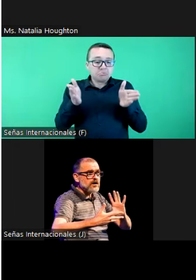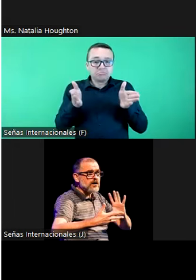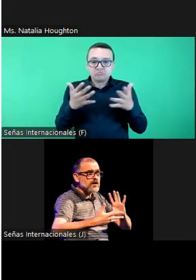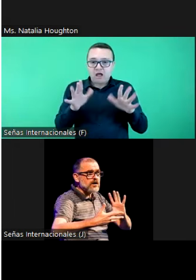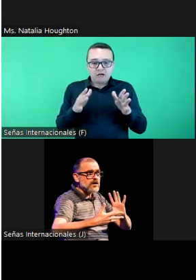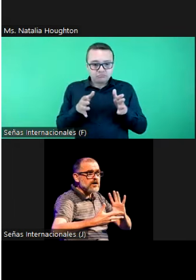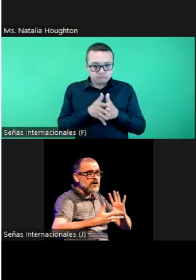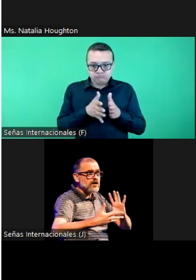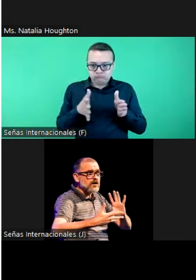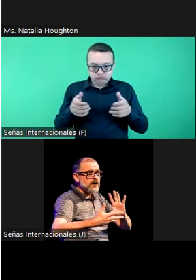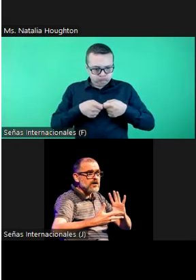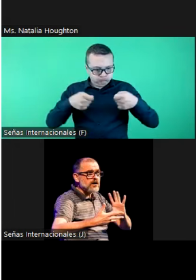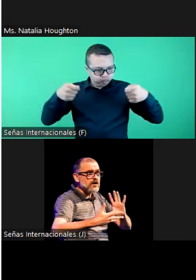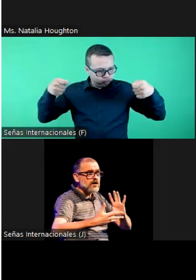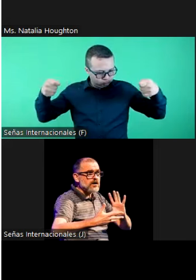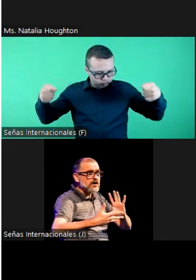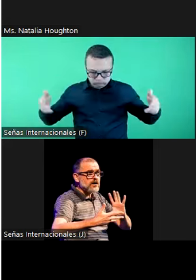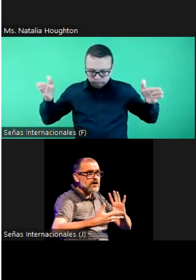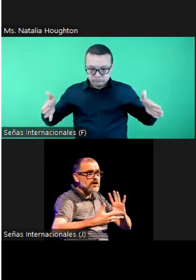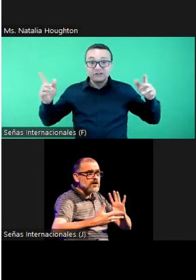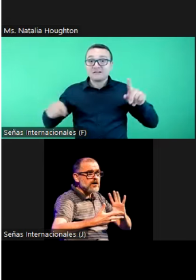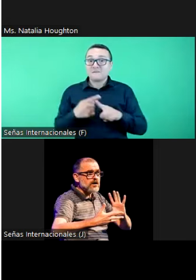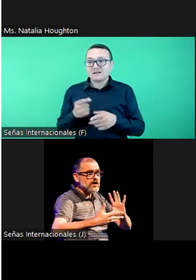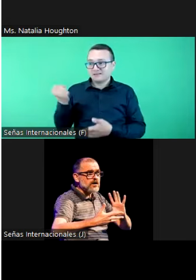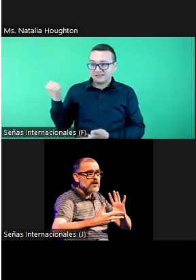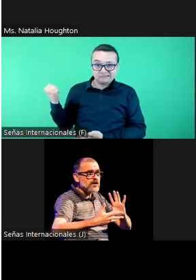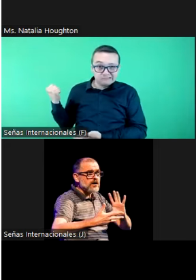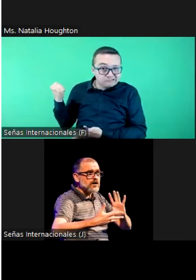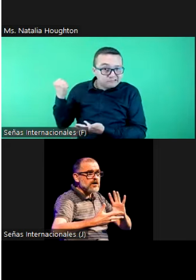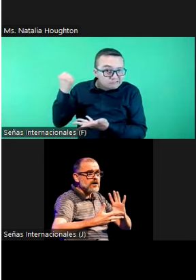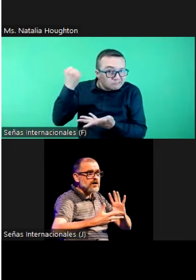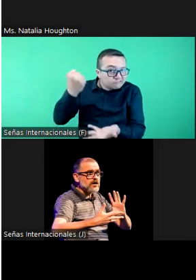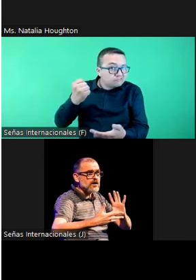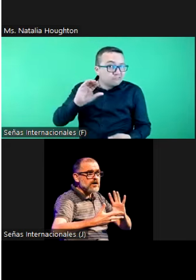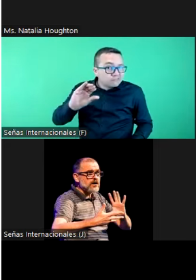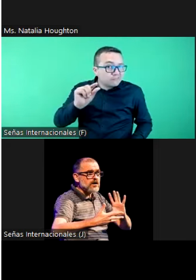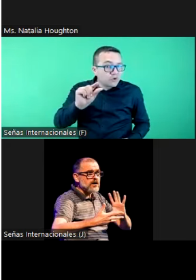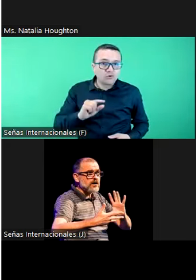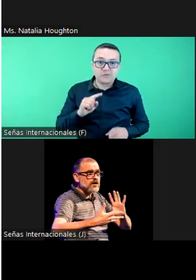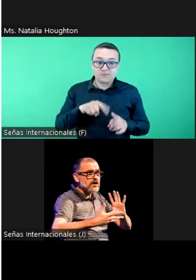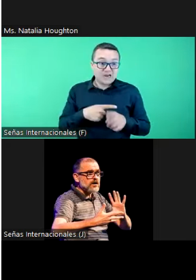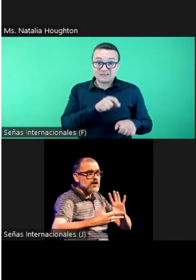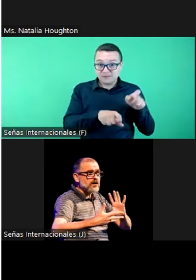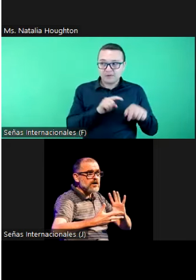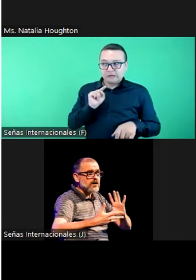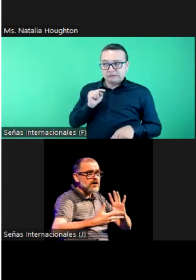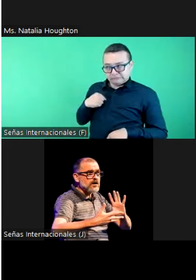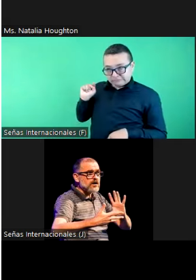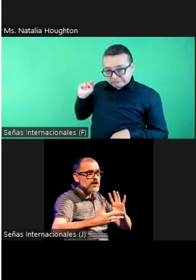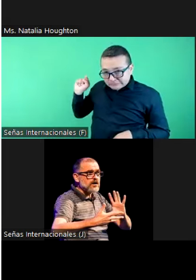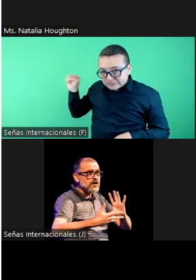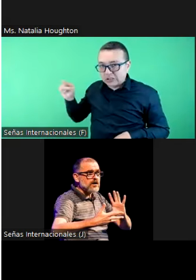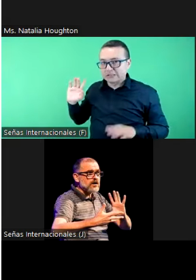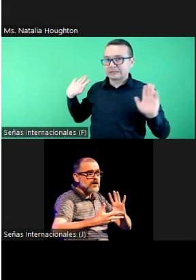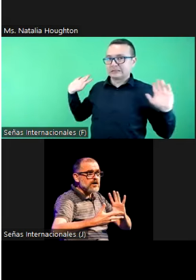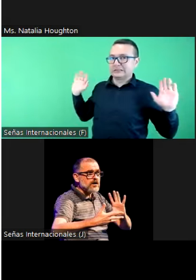the pandemic, but also some limitations in the resources, and also the fear of the population to